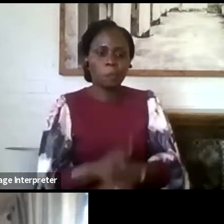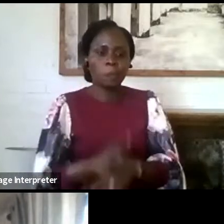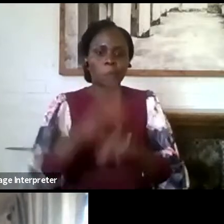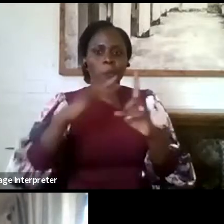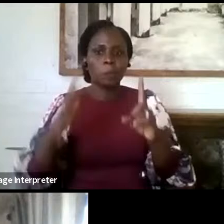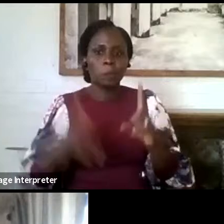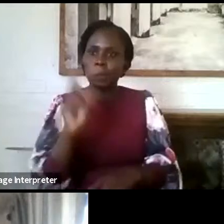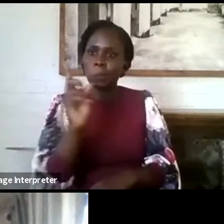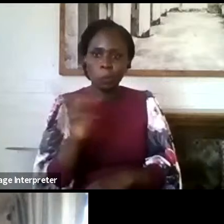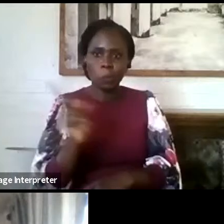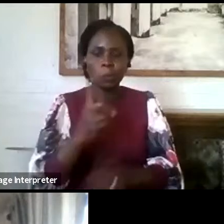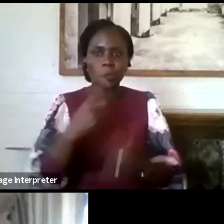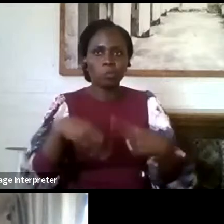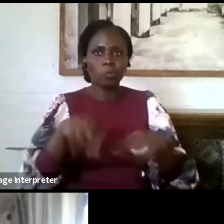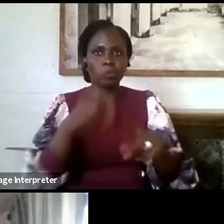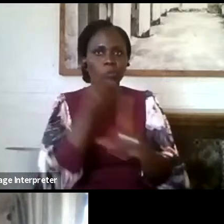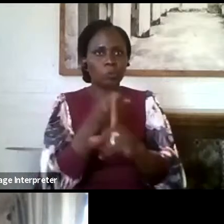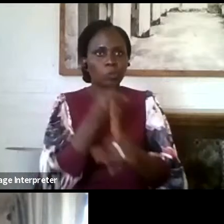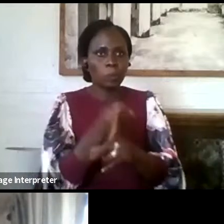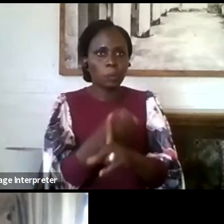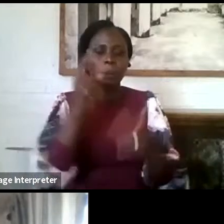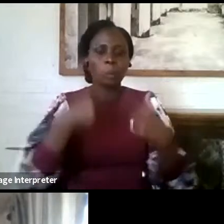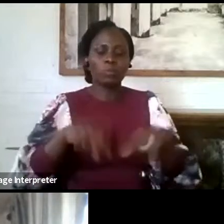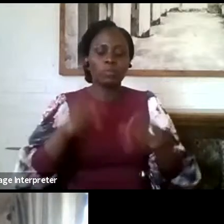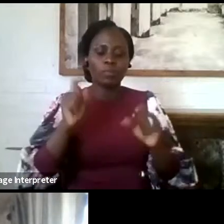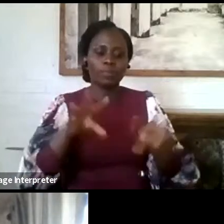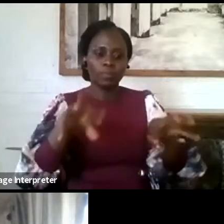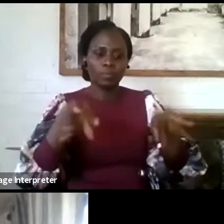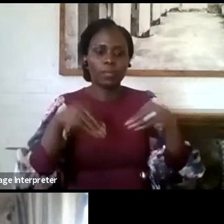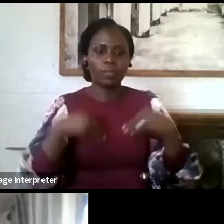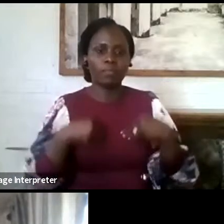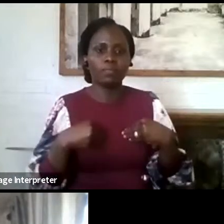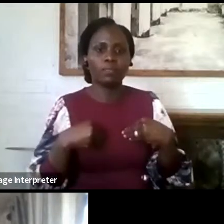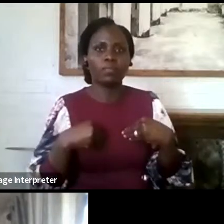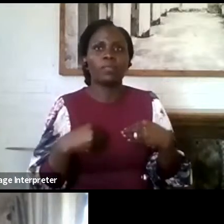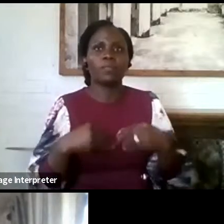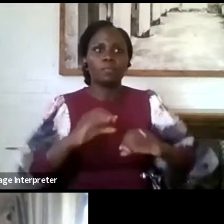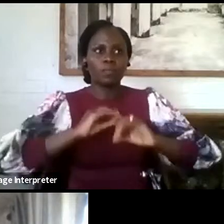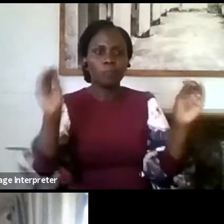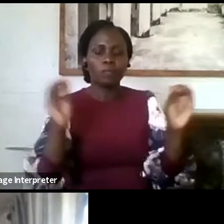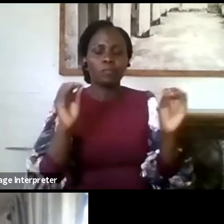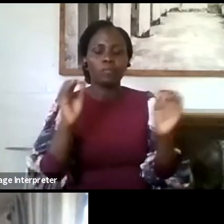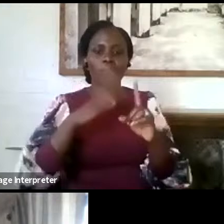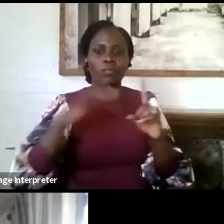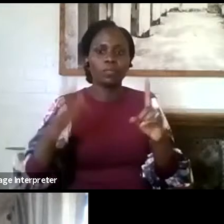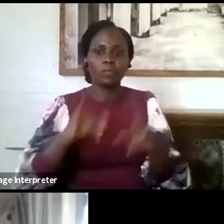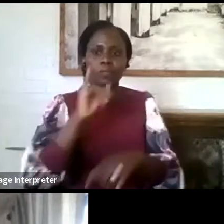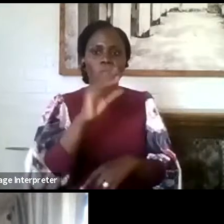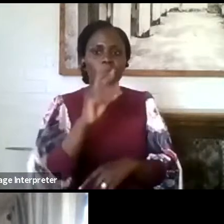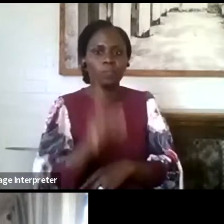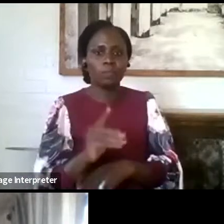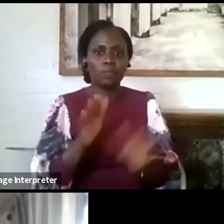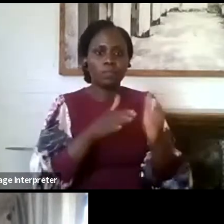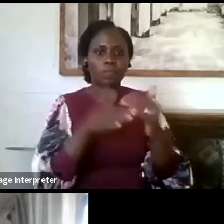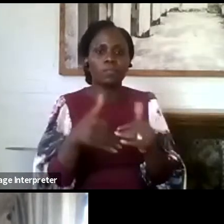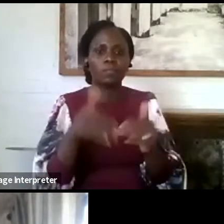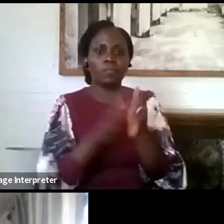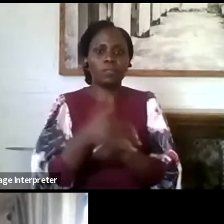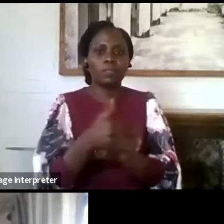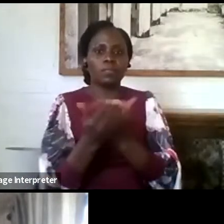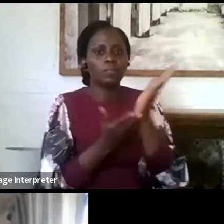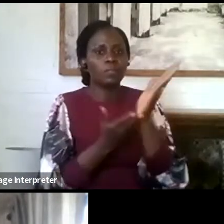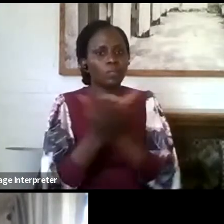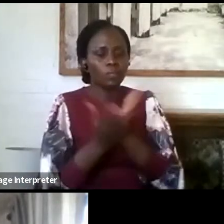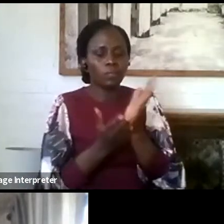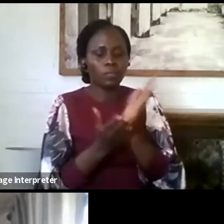we need to still allow non-digital ID based, if I should say, access to services that allow populations without